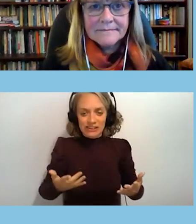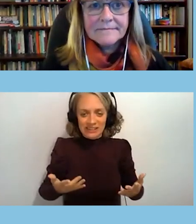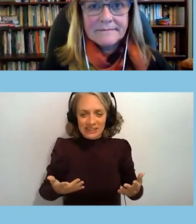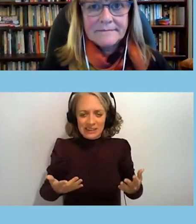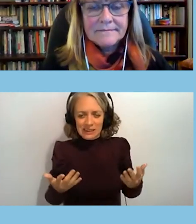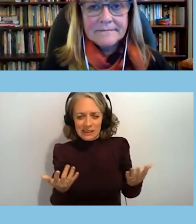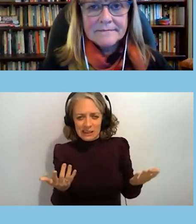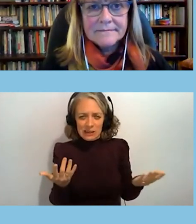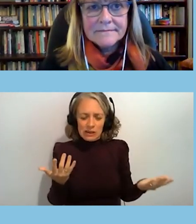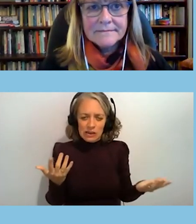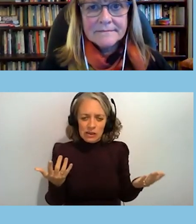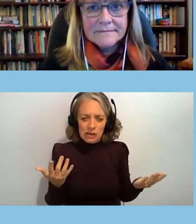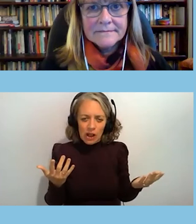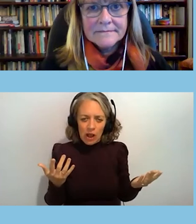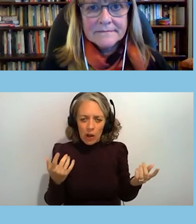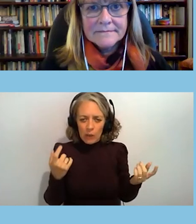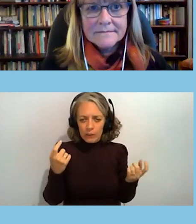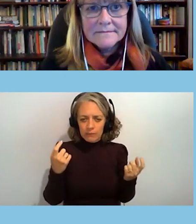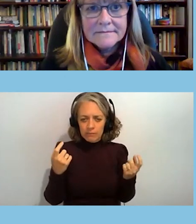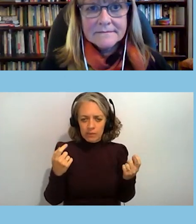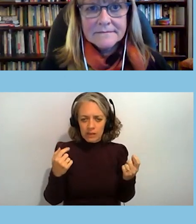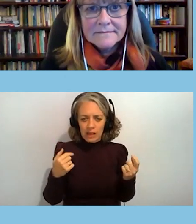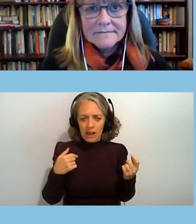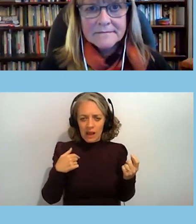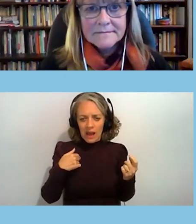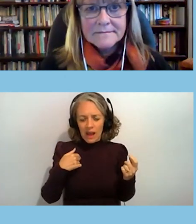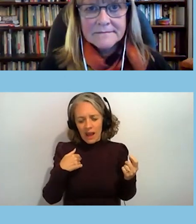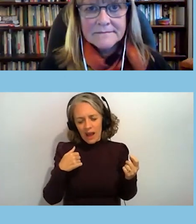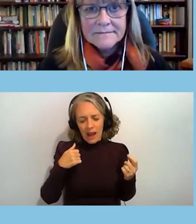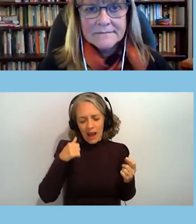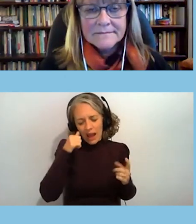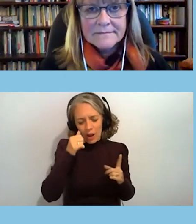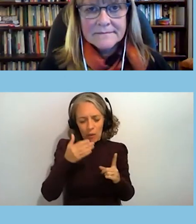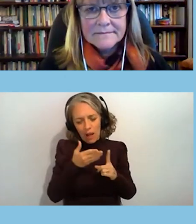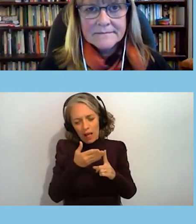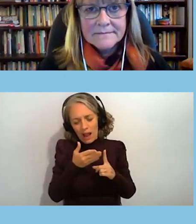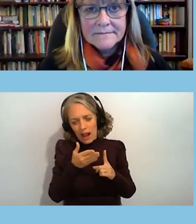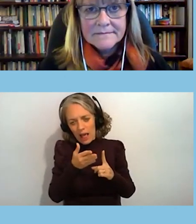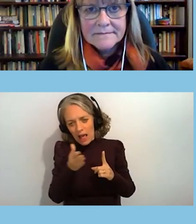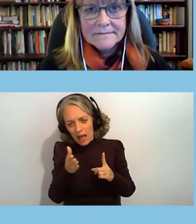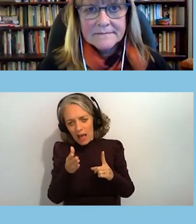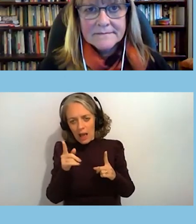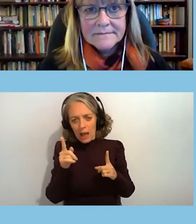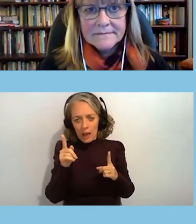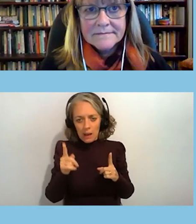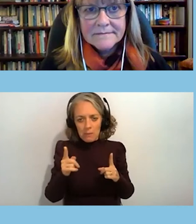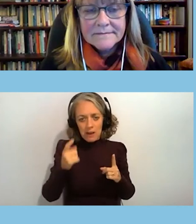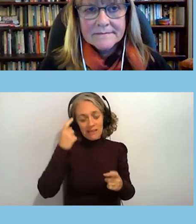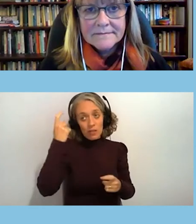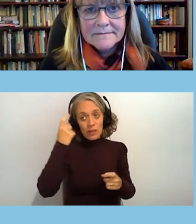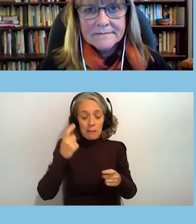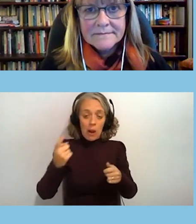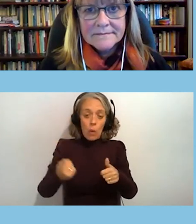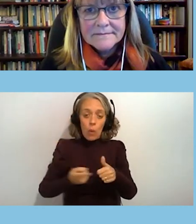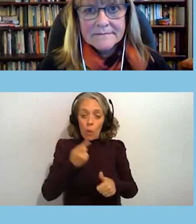think especially thinking, I know I'm kind of gonna, but if you're thinking about automation,